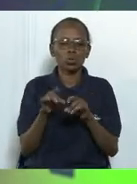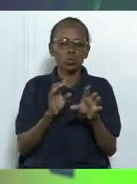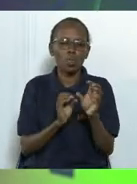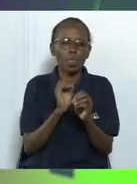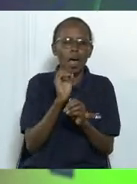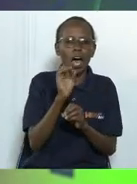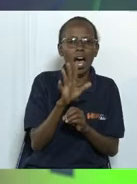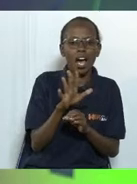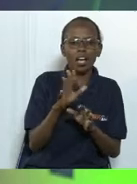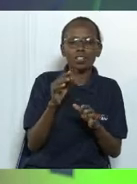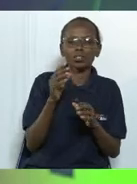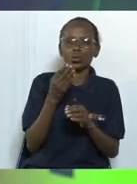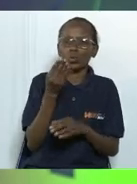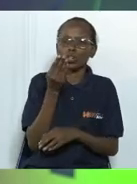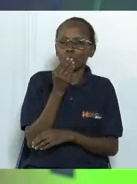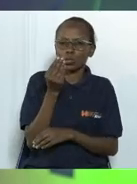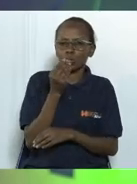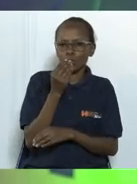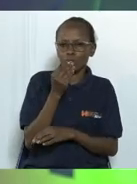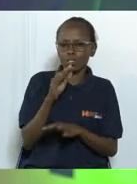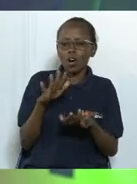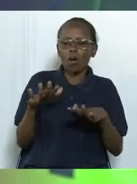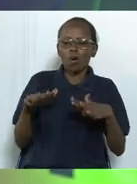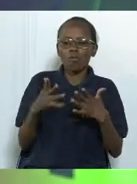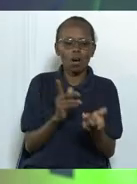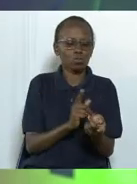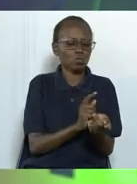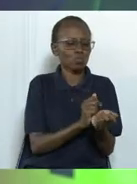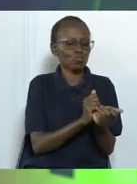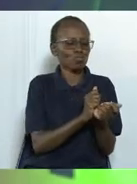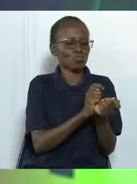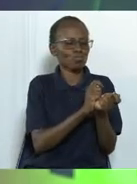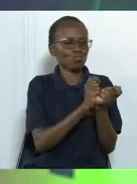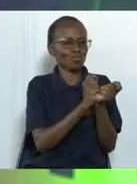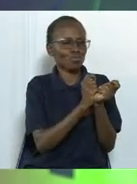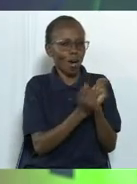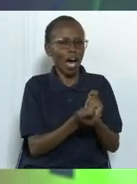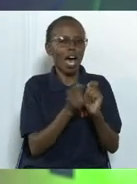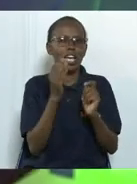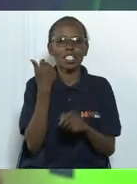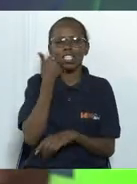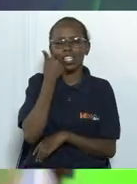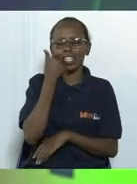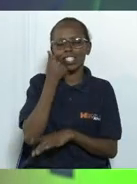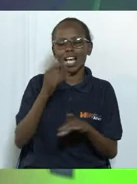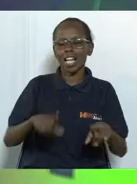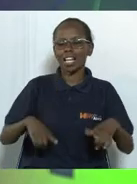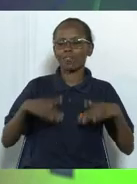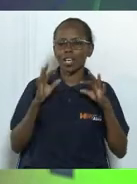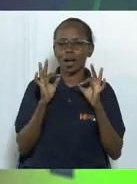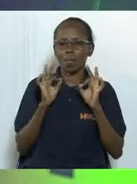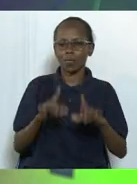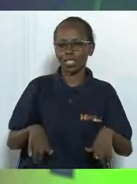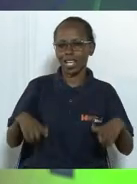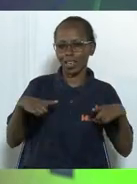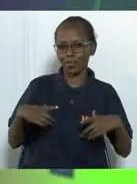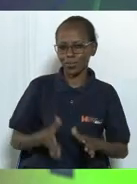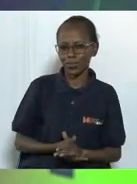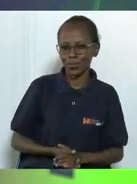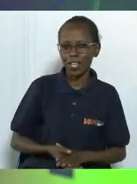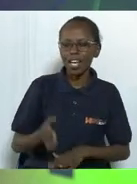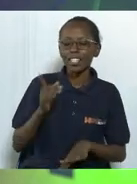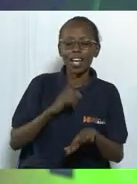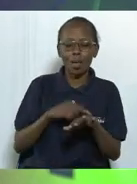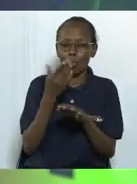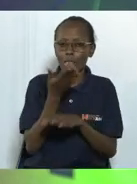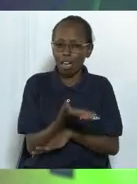nutrition as a means of reversing disease and leading a very healthy lifestyle. And while at